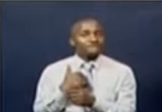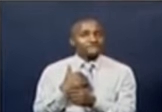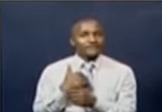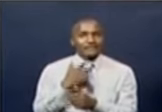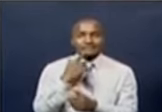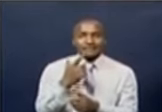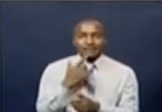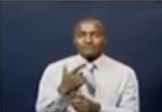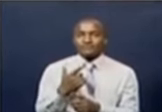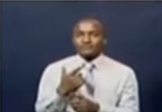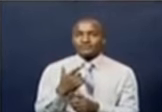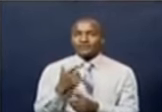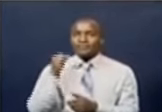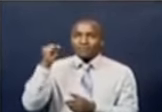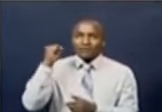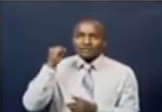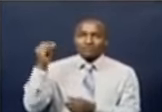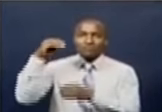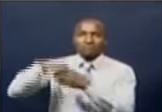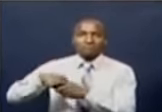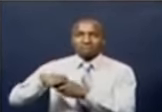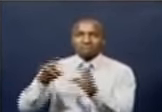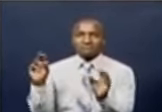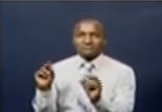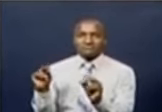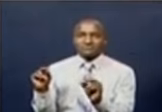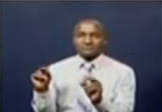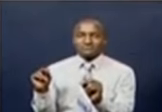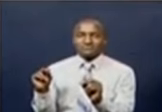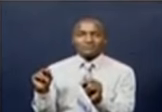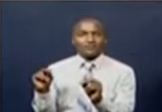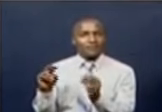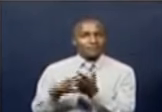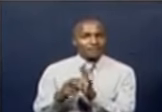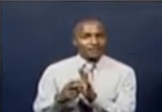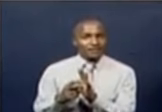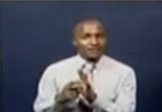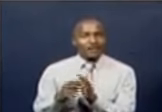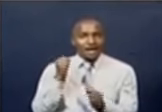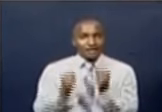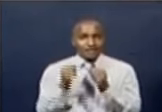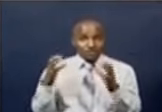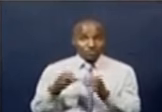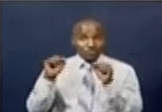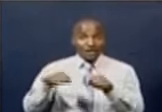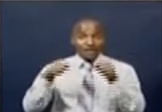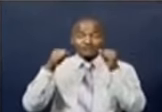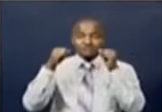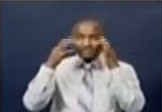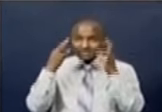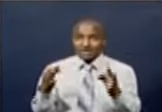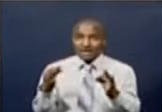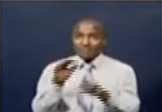need political interference in all mm-hmm. the sports. Mm-hmm. So we need athletes, and I'm adding all the athletes,